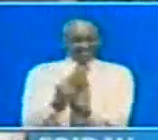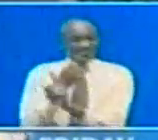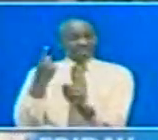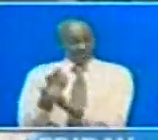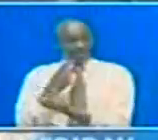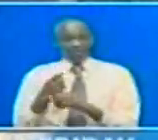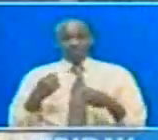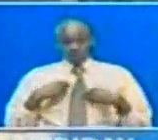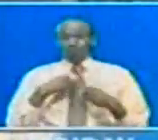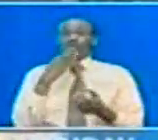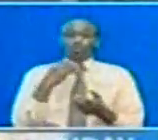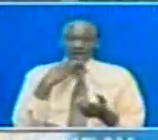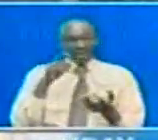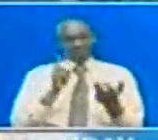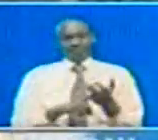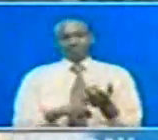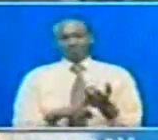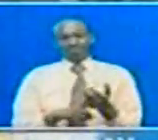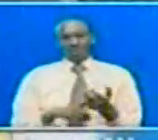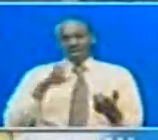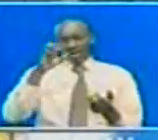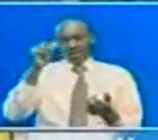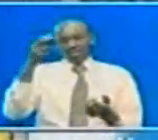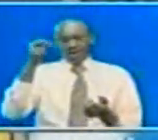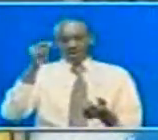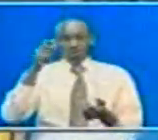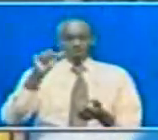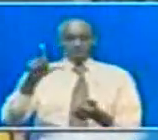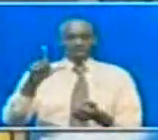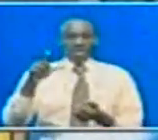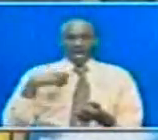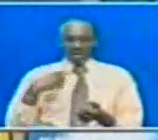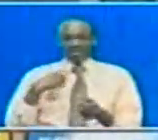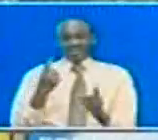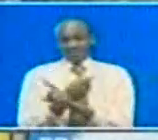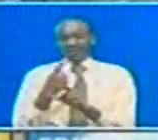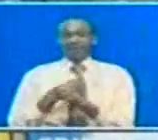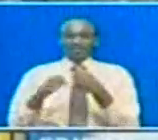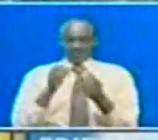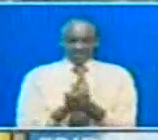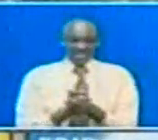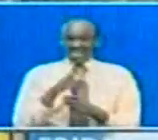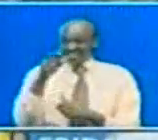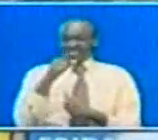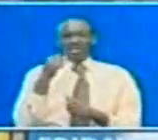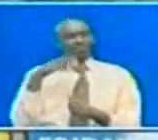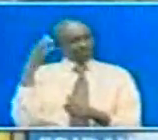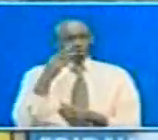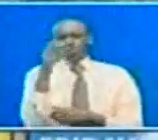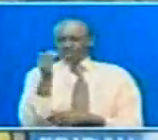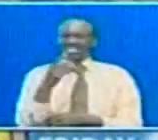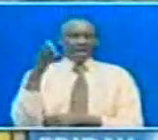produce, that is sugar, ethanol, as well as generating electricity. The miller closed its doors 2 months